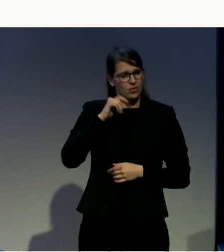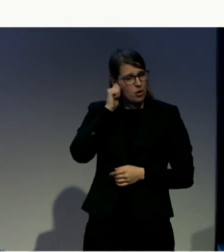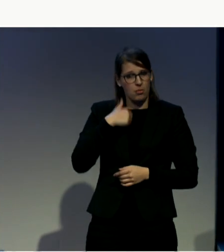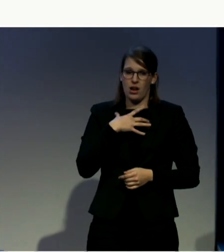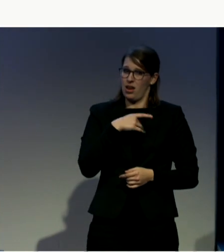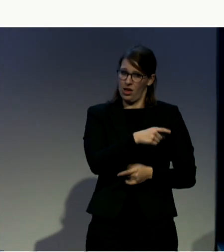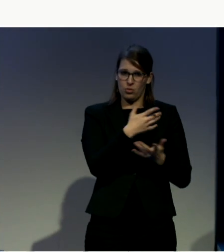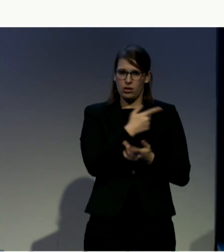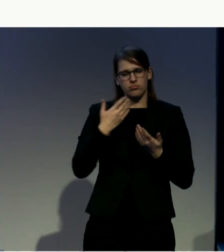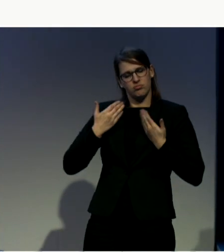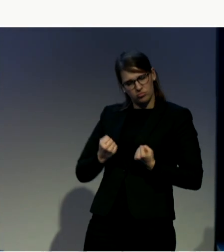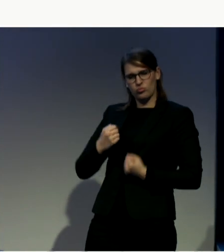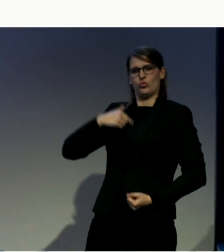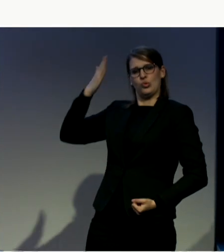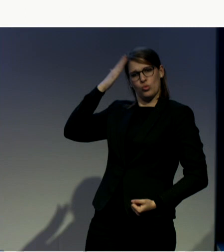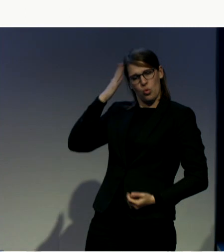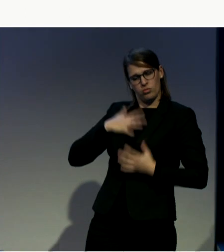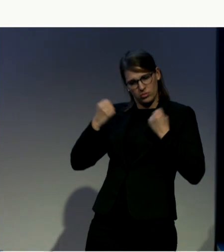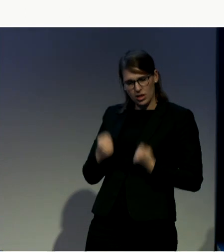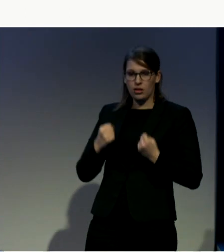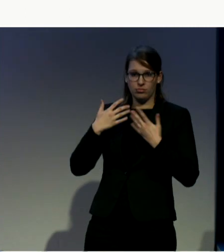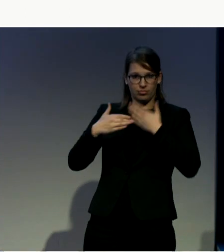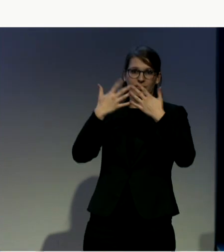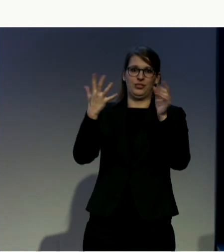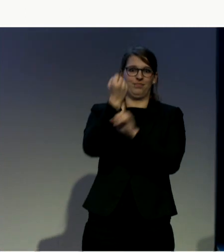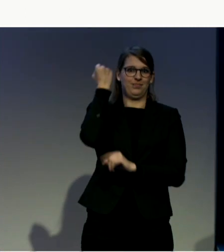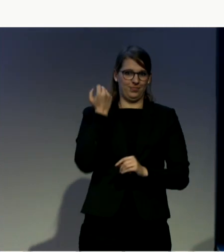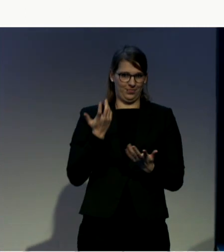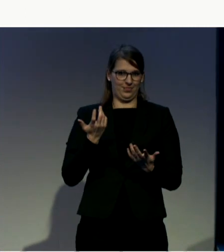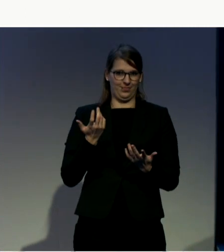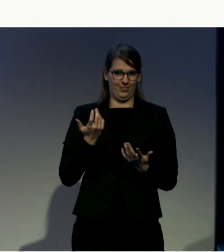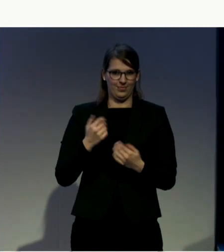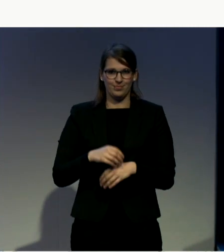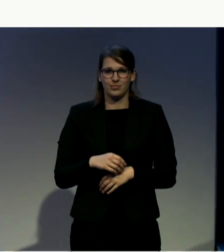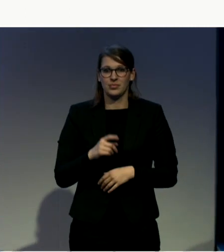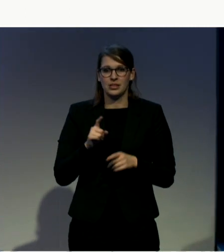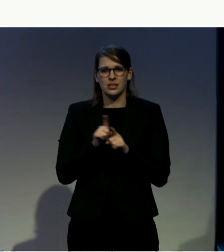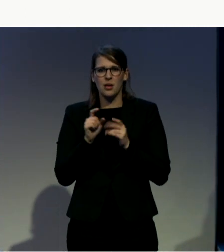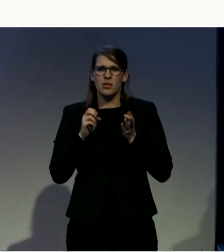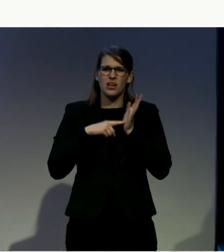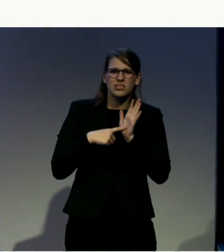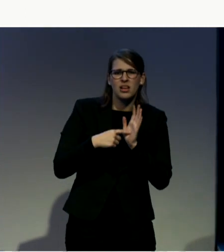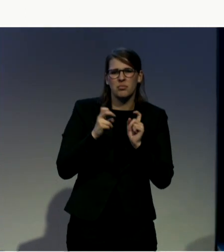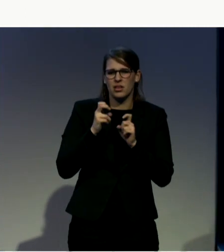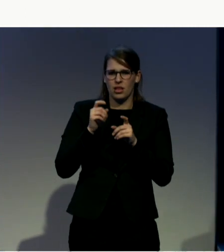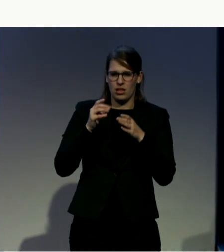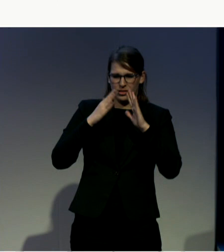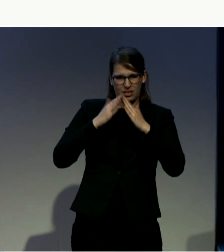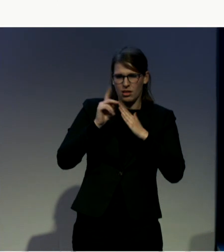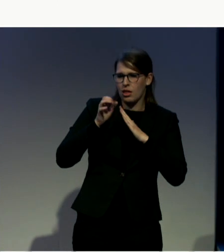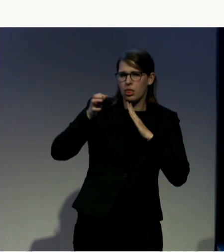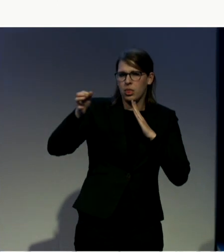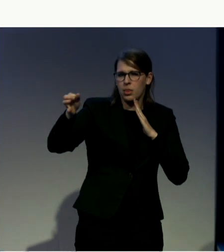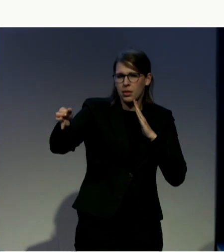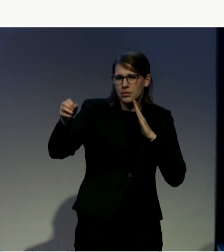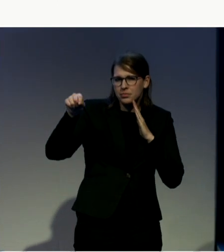In our settings, especially in the village, as a woman with a disability, you're not expected to love or to be loved. You're not